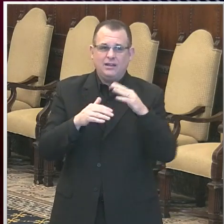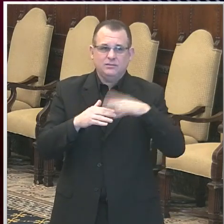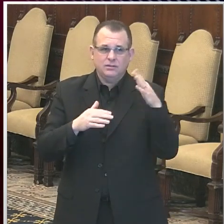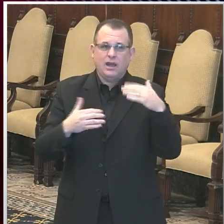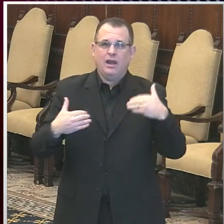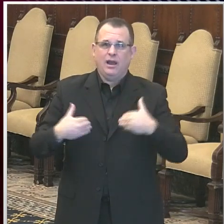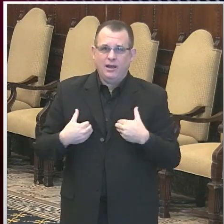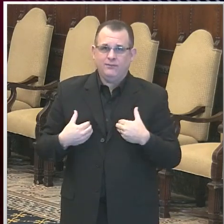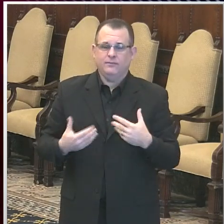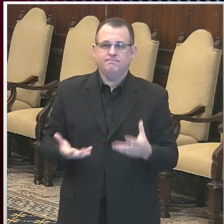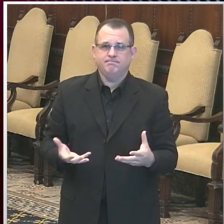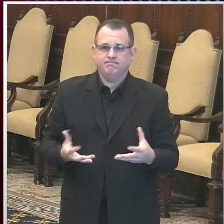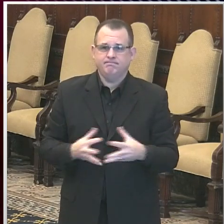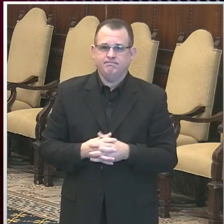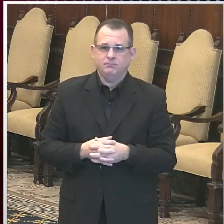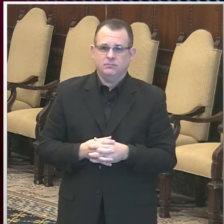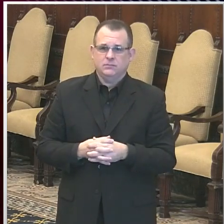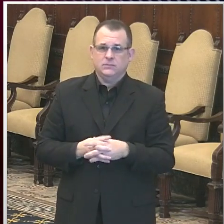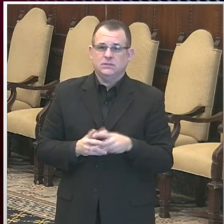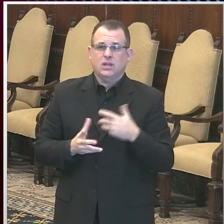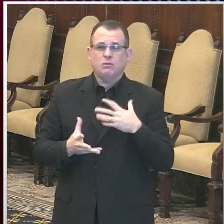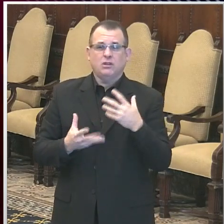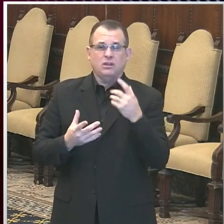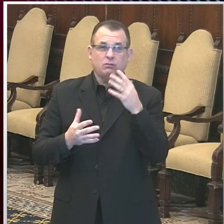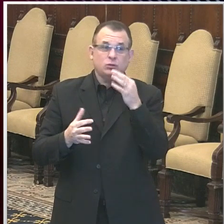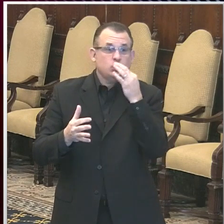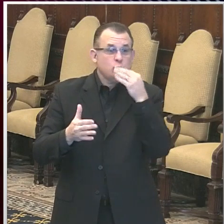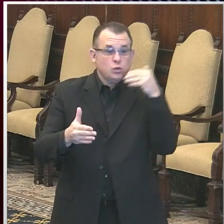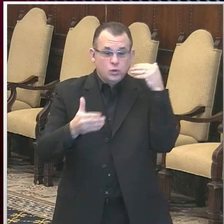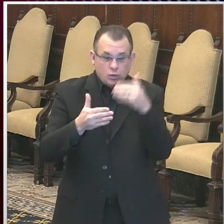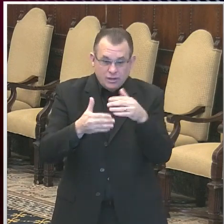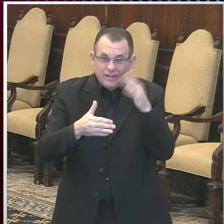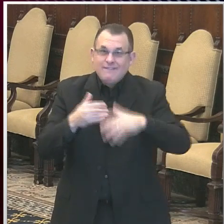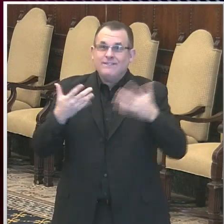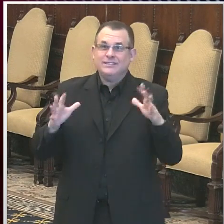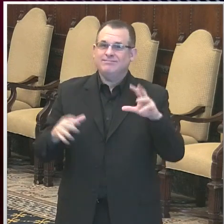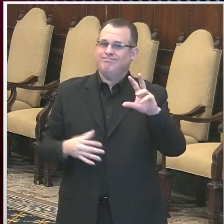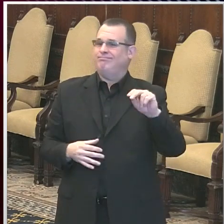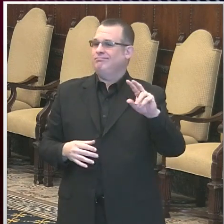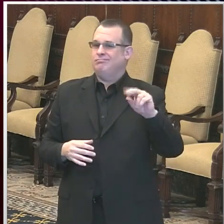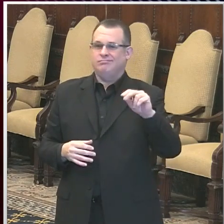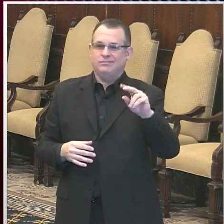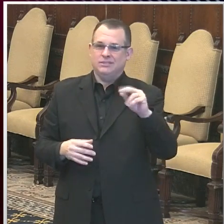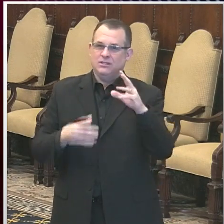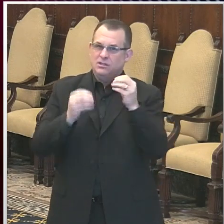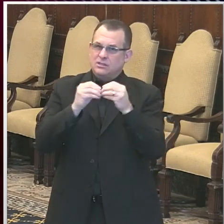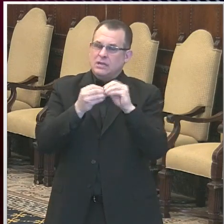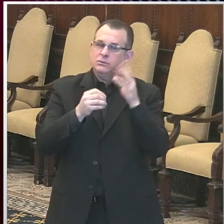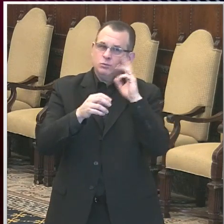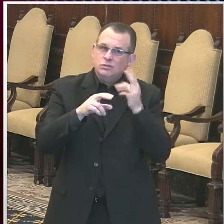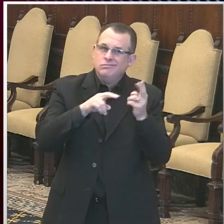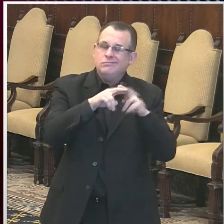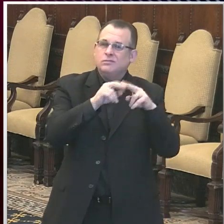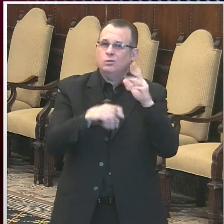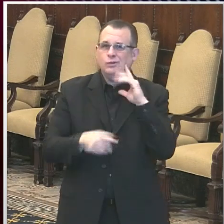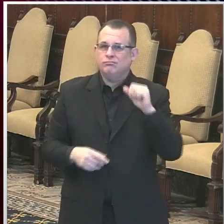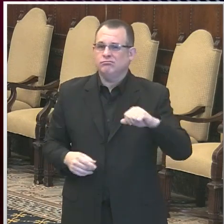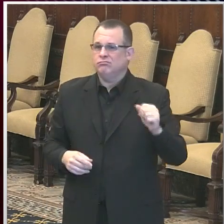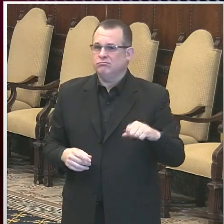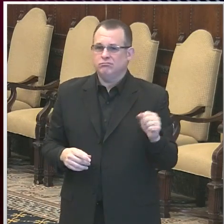I'd like to say that we're finished with this, but unfortunately that number is going to continue to grow. That's an awful lot of cases. The first case